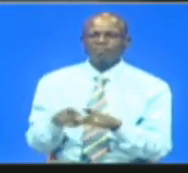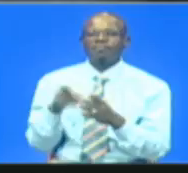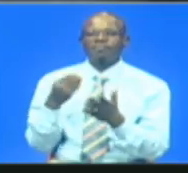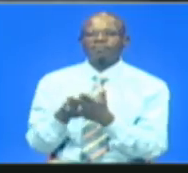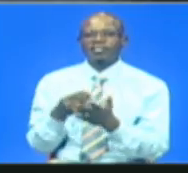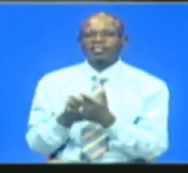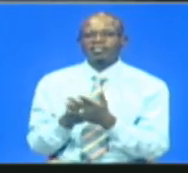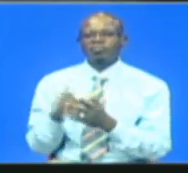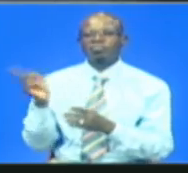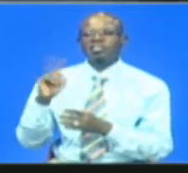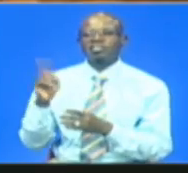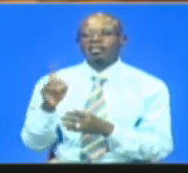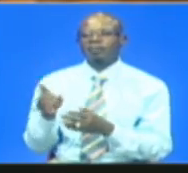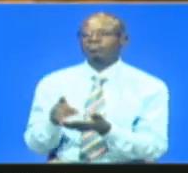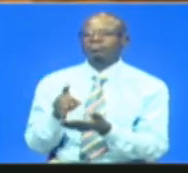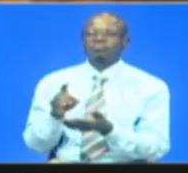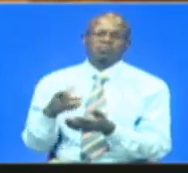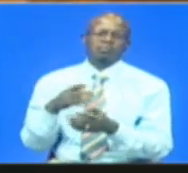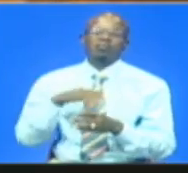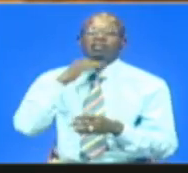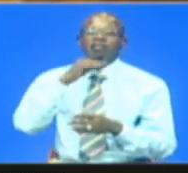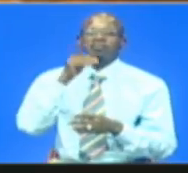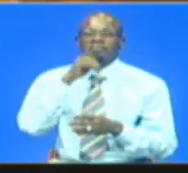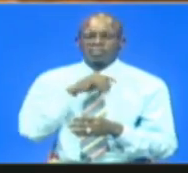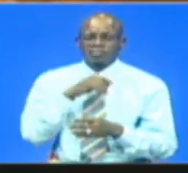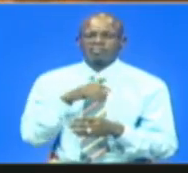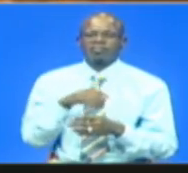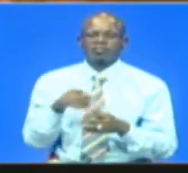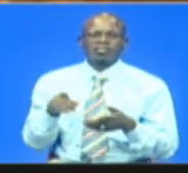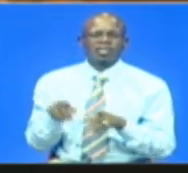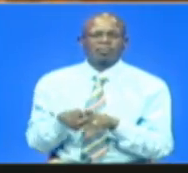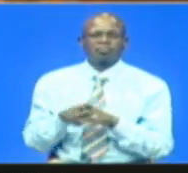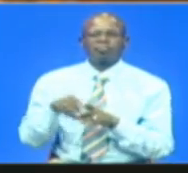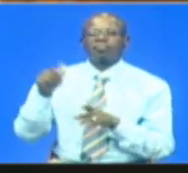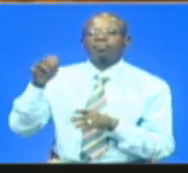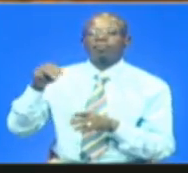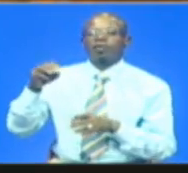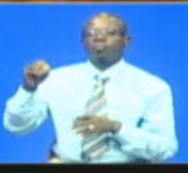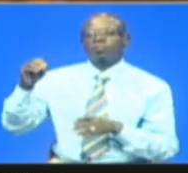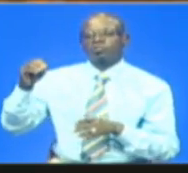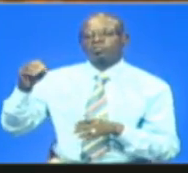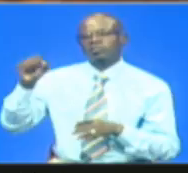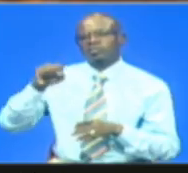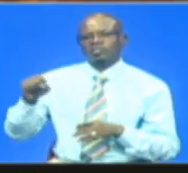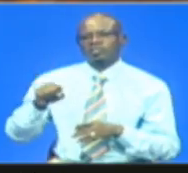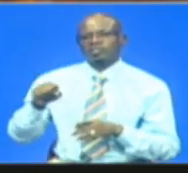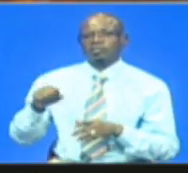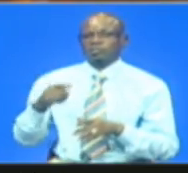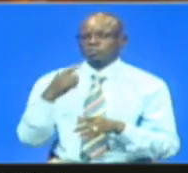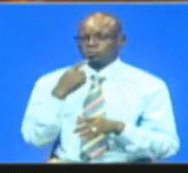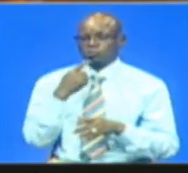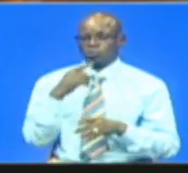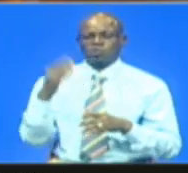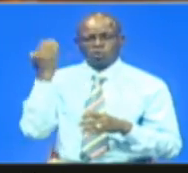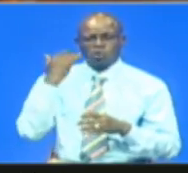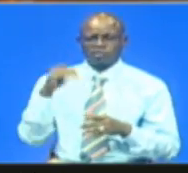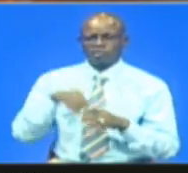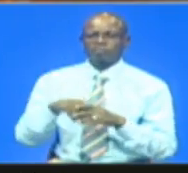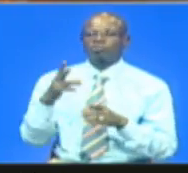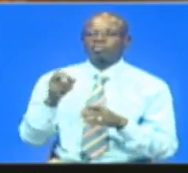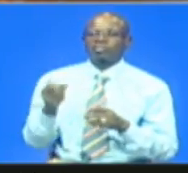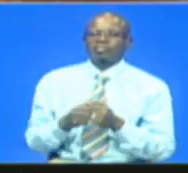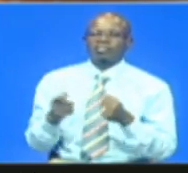Miraria, have since passed on. Amos Kimunya, who replaced Miraria, told the court in 2016 that he had no power